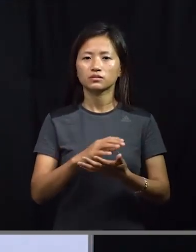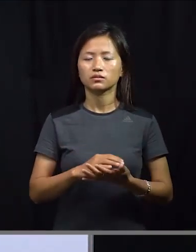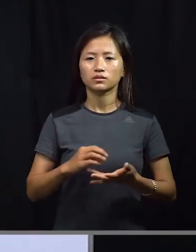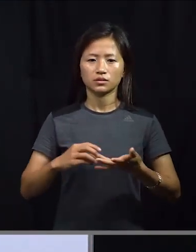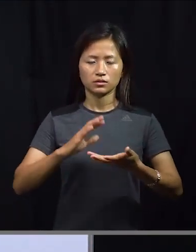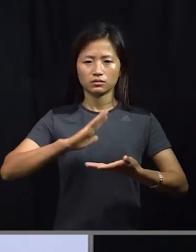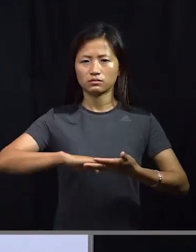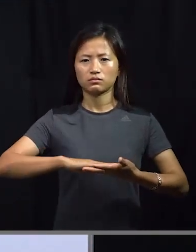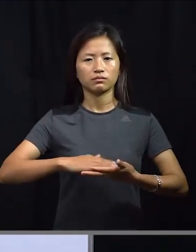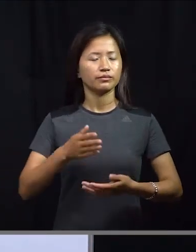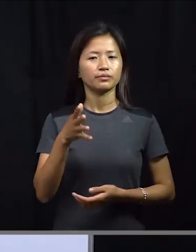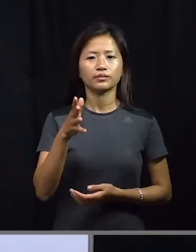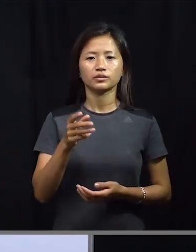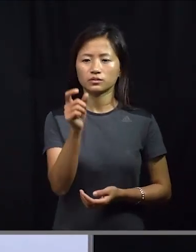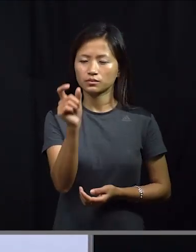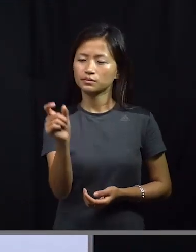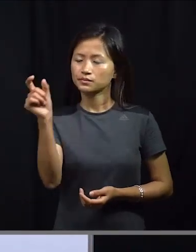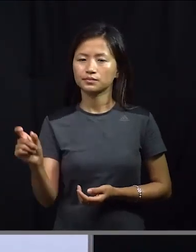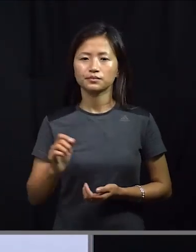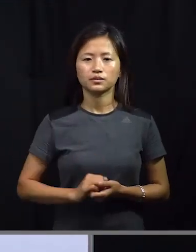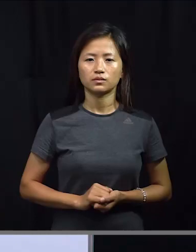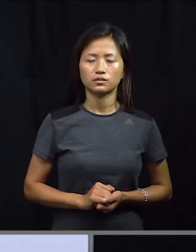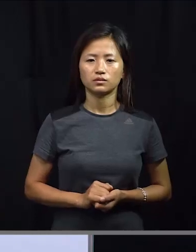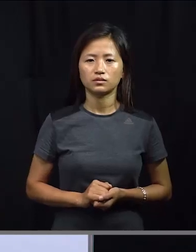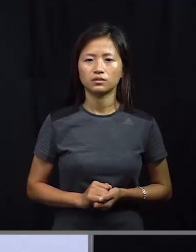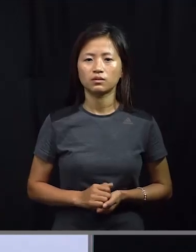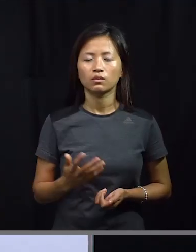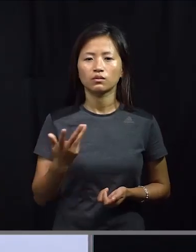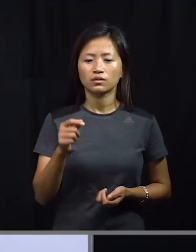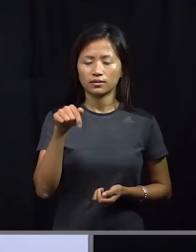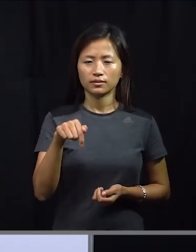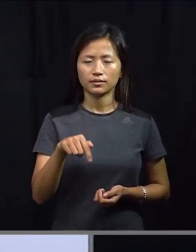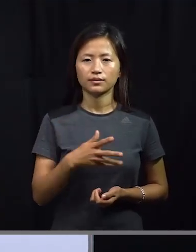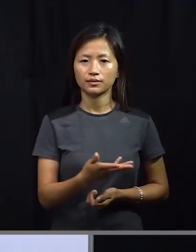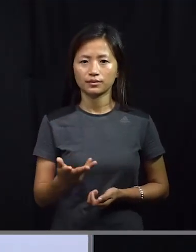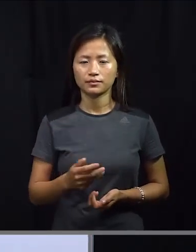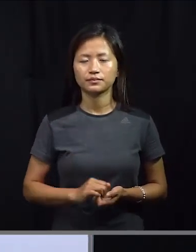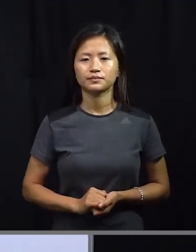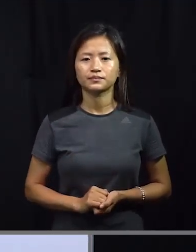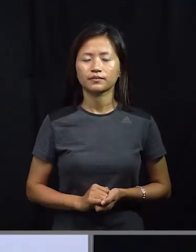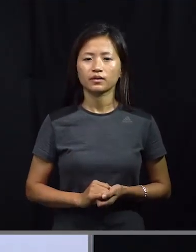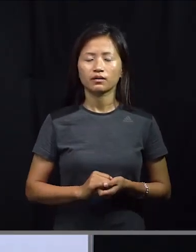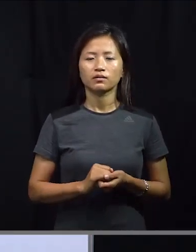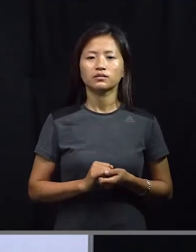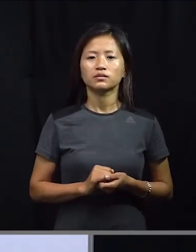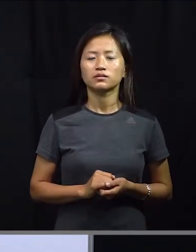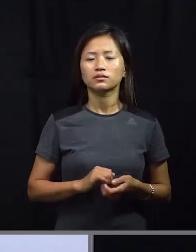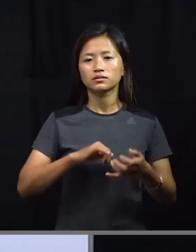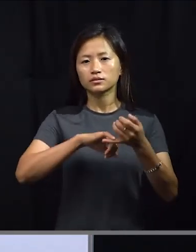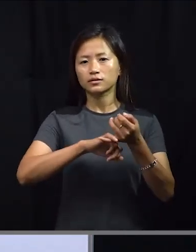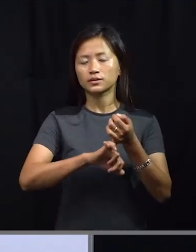cannot marry. You cannot marry those people, okay. Now, what are they here, okay? Sabinda, okay.